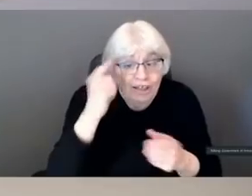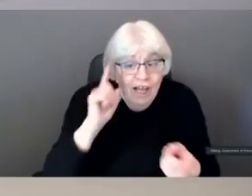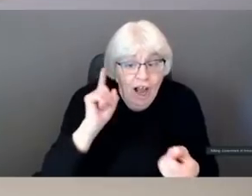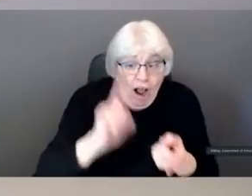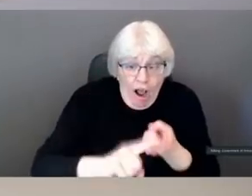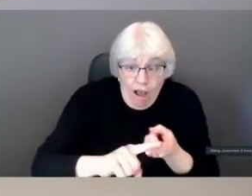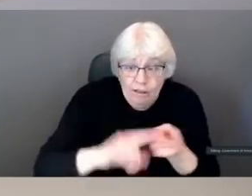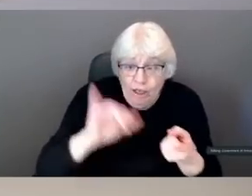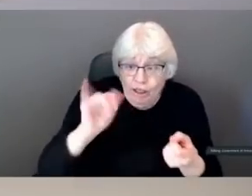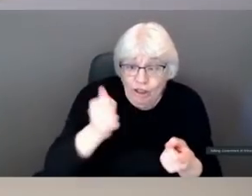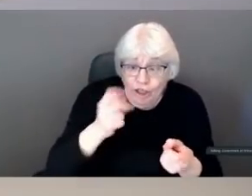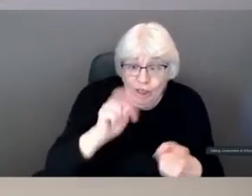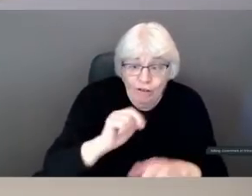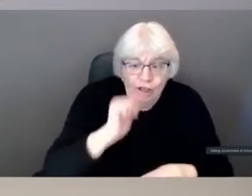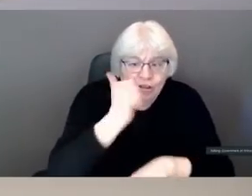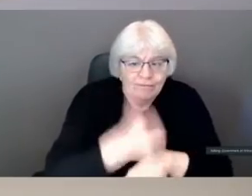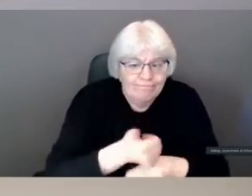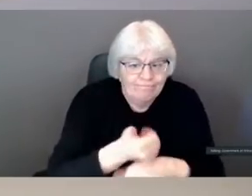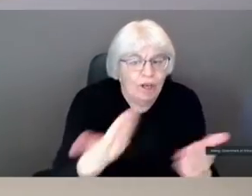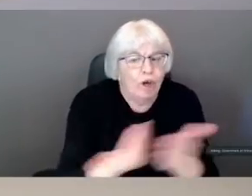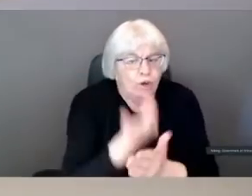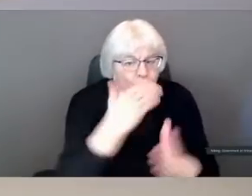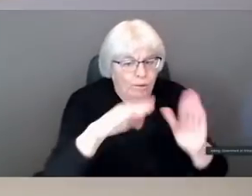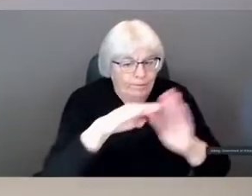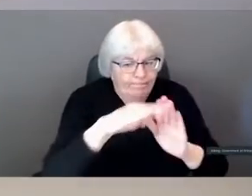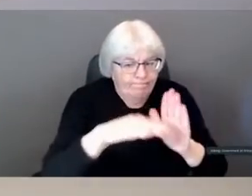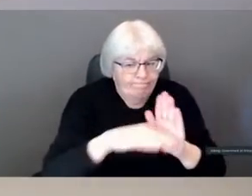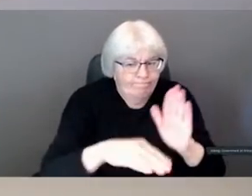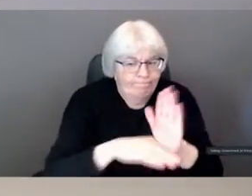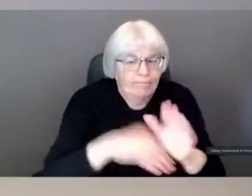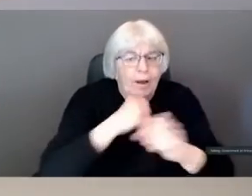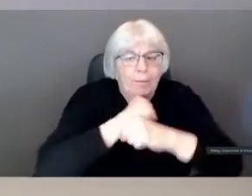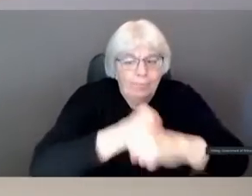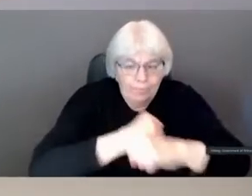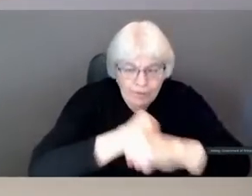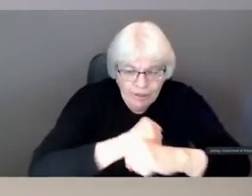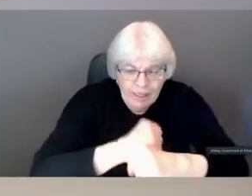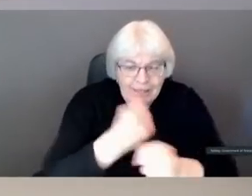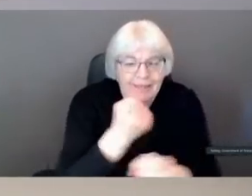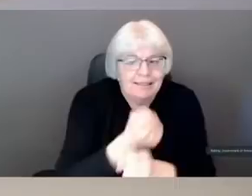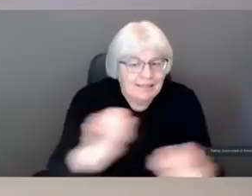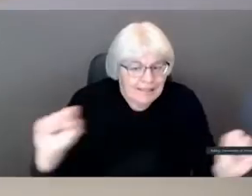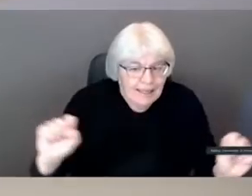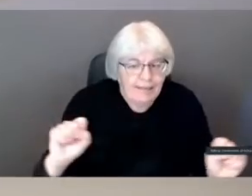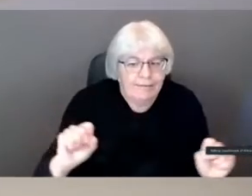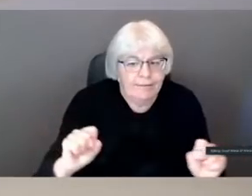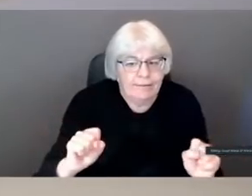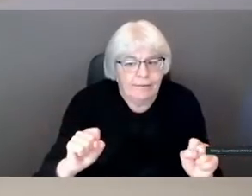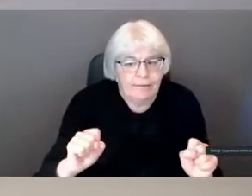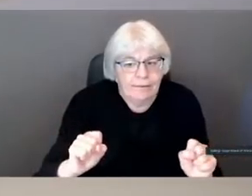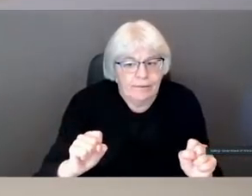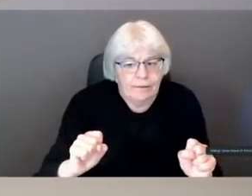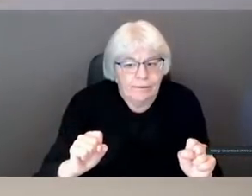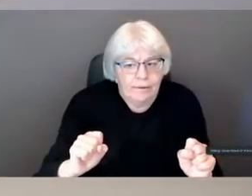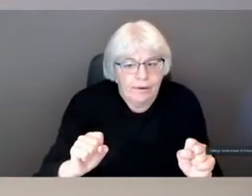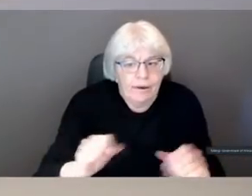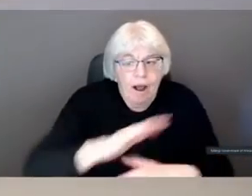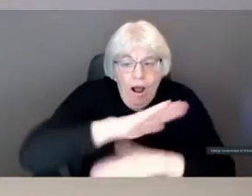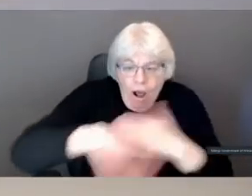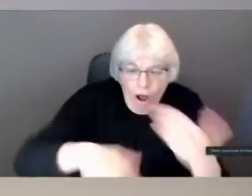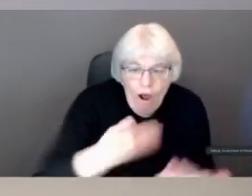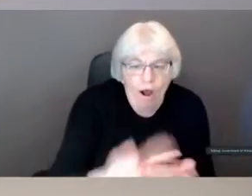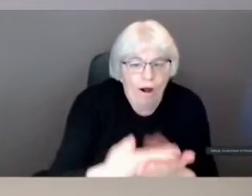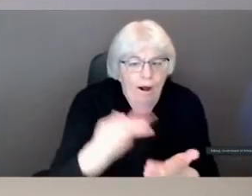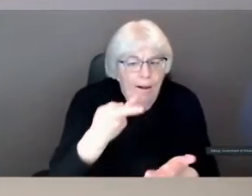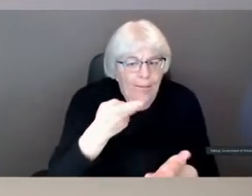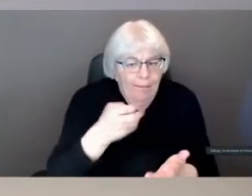providing additional layers of protection to further safeguard the health and safety of islanders, especially prior to the Christmas and holiday season